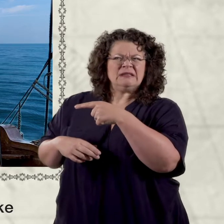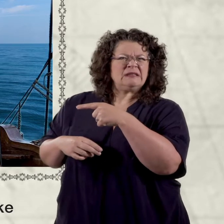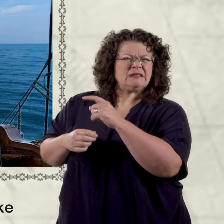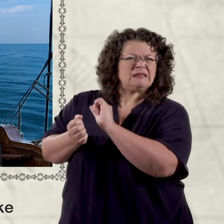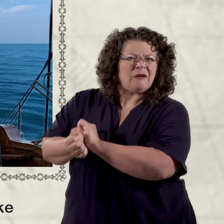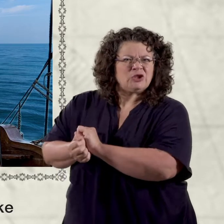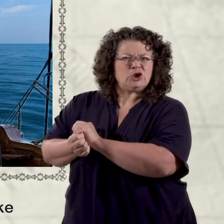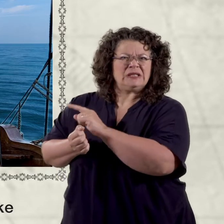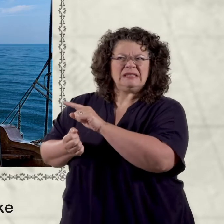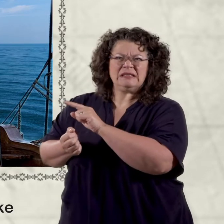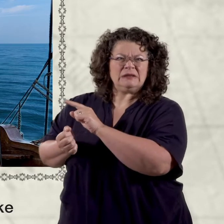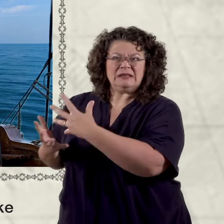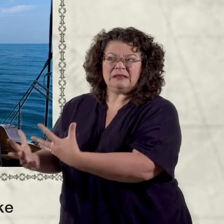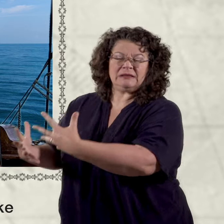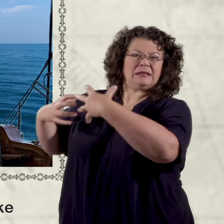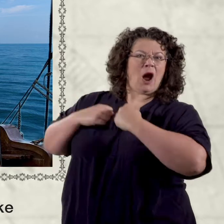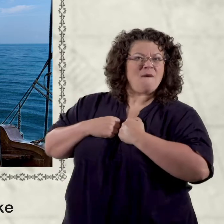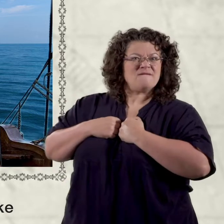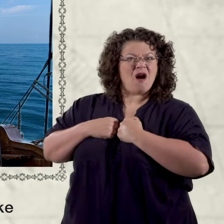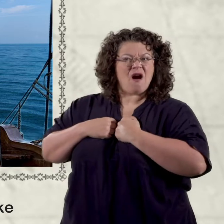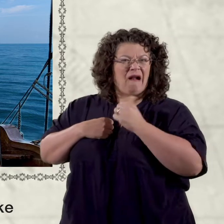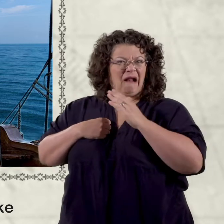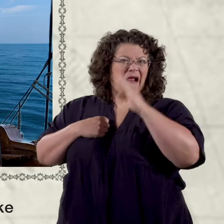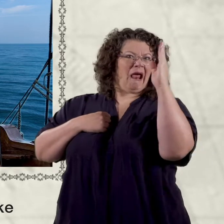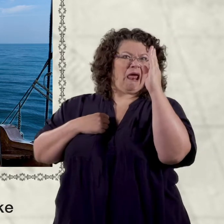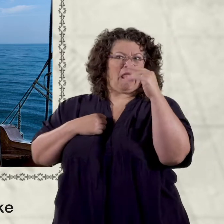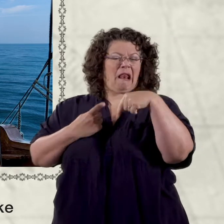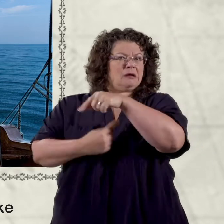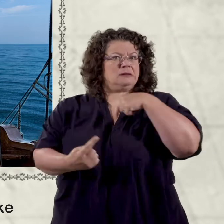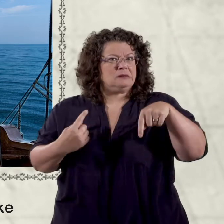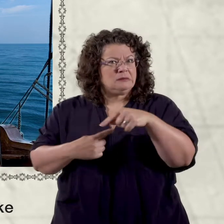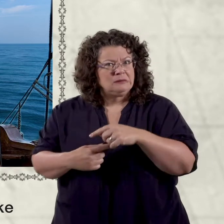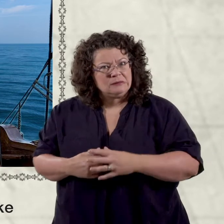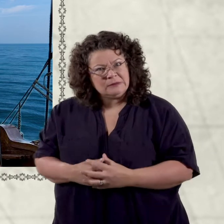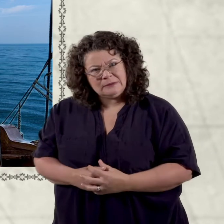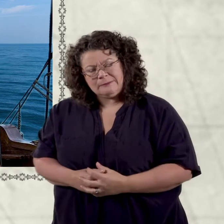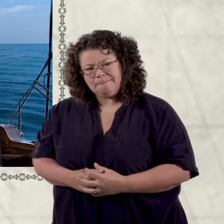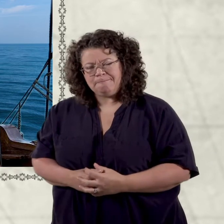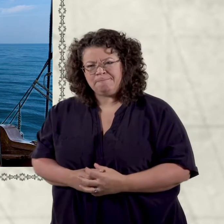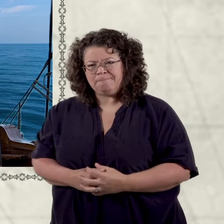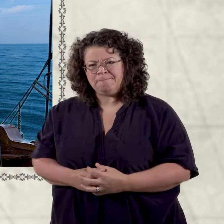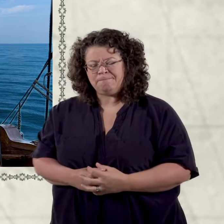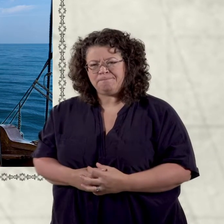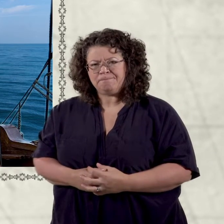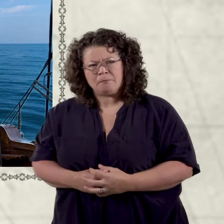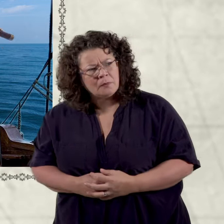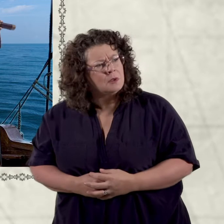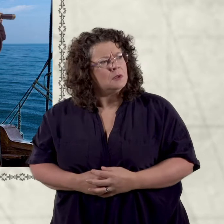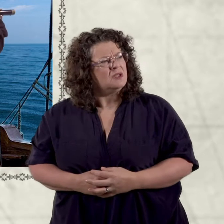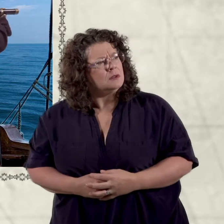slaves, they'll take over the crew and kill every one of us, huh? Oh, hang on. What's this?